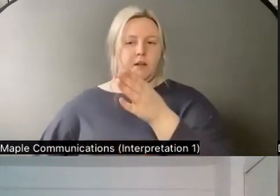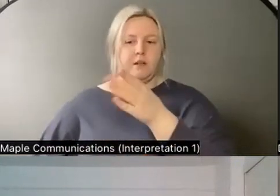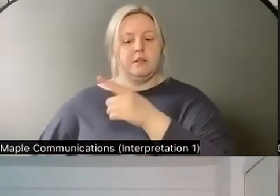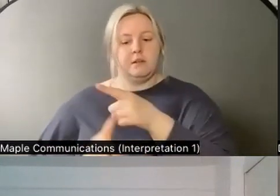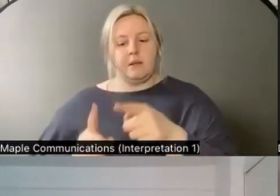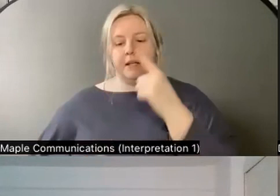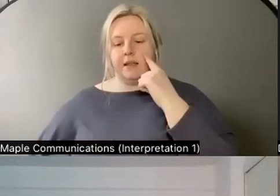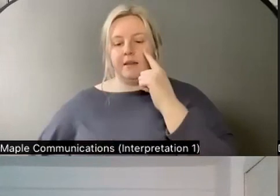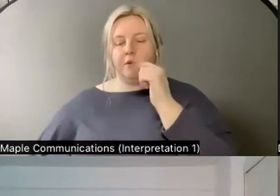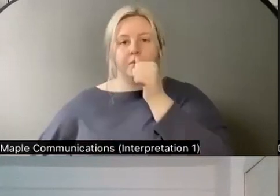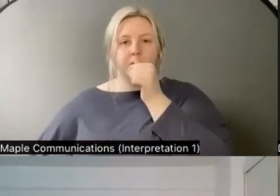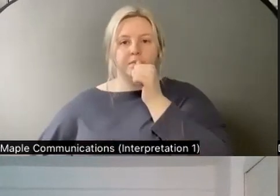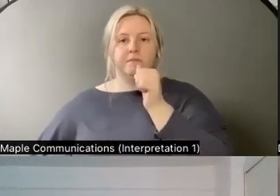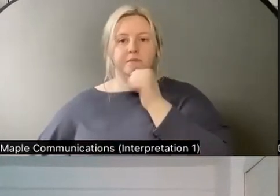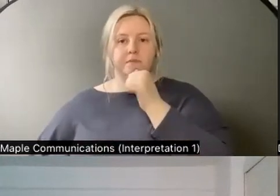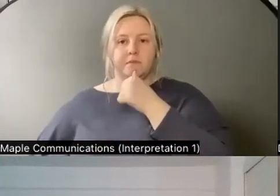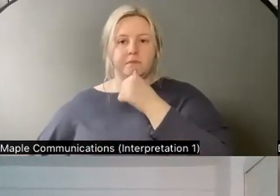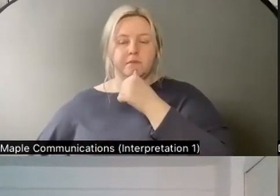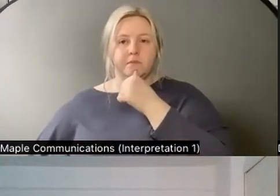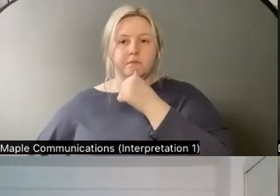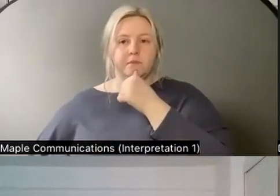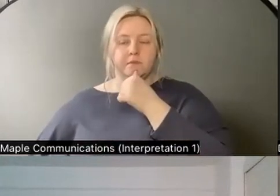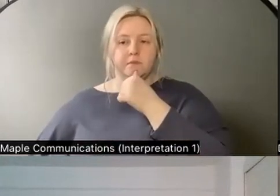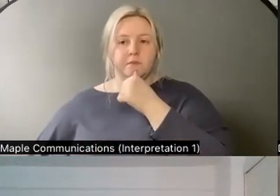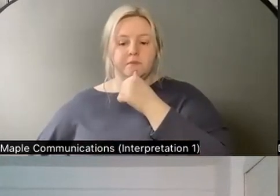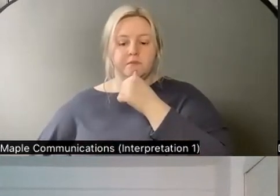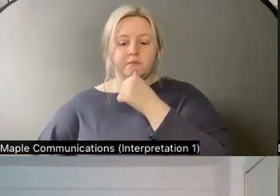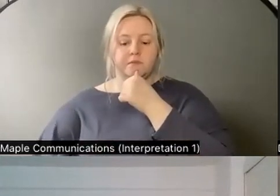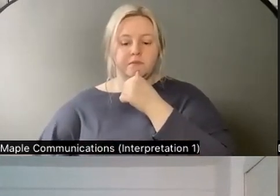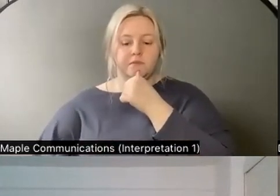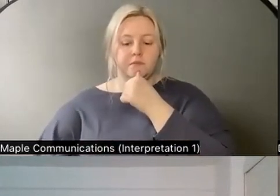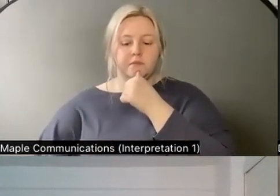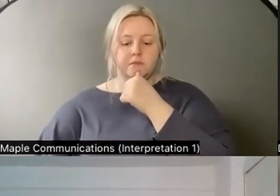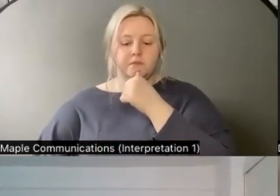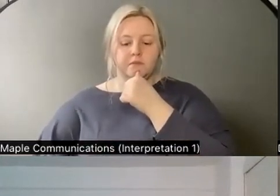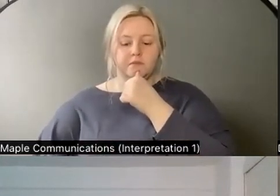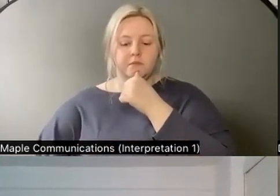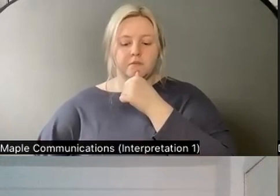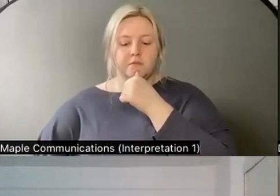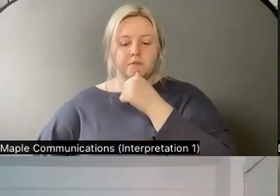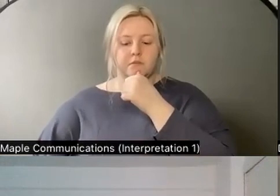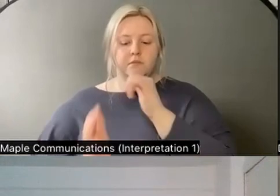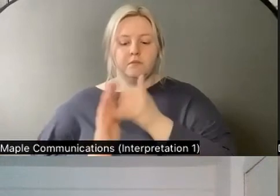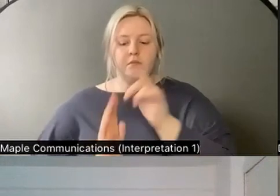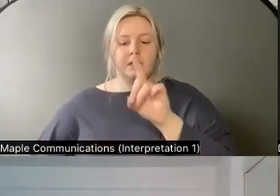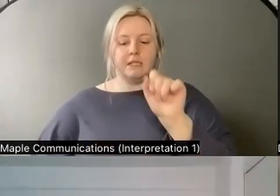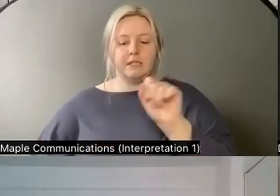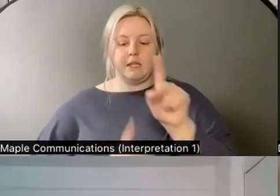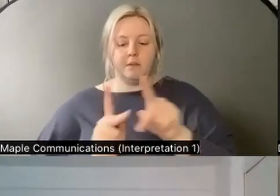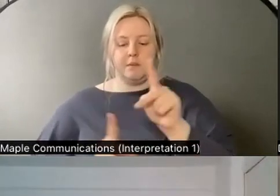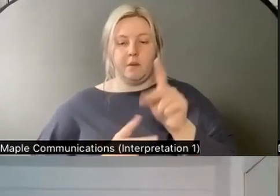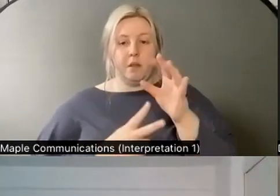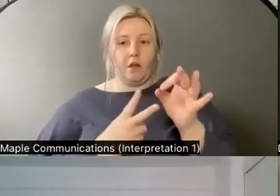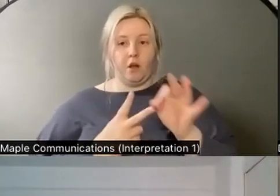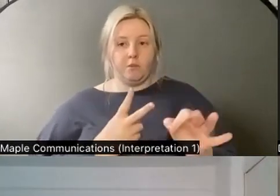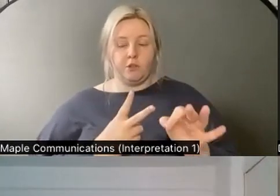of suffering is how disabled folks are, the option that we're given is often like being